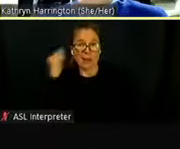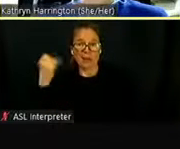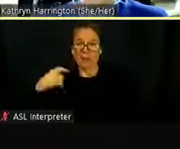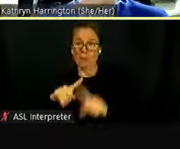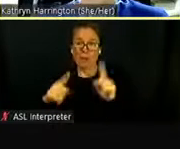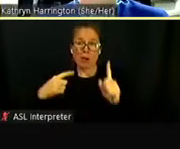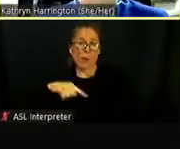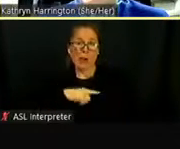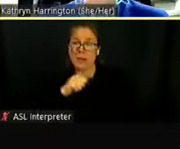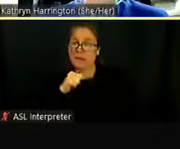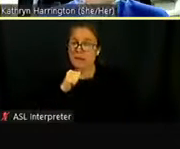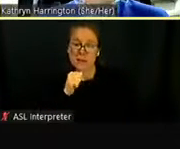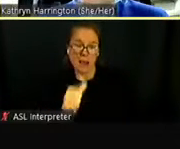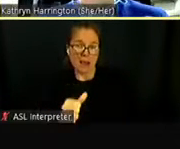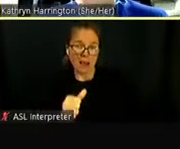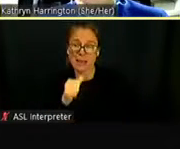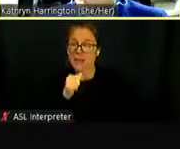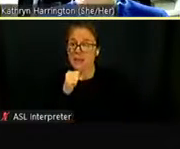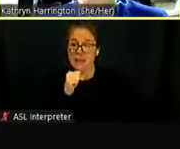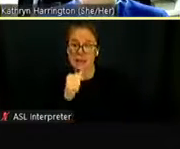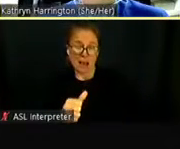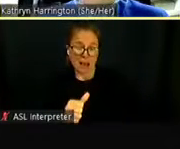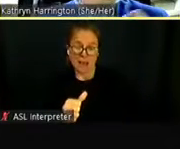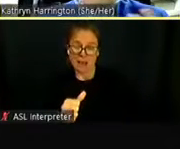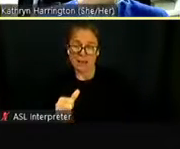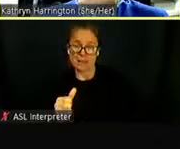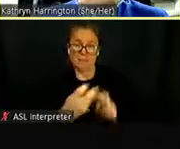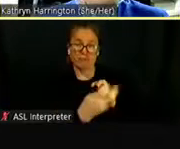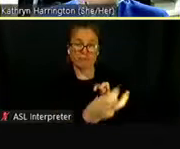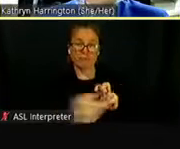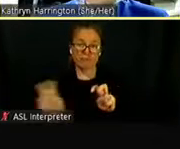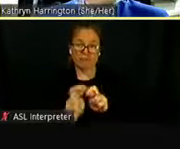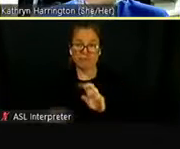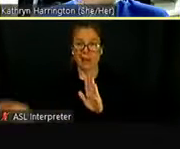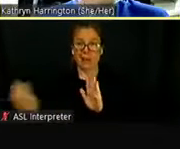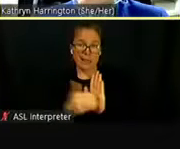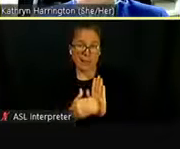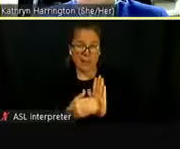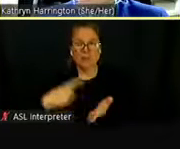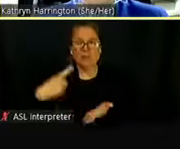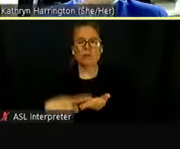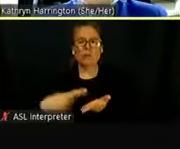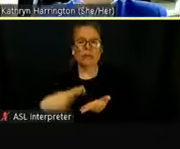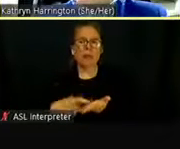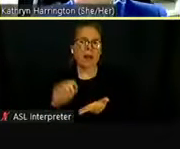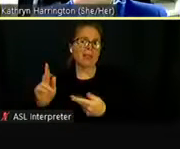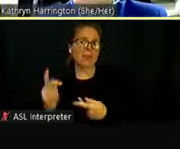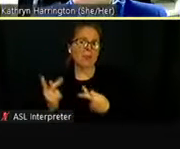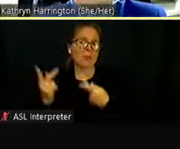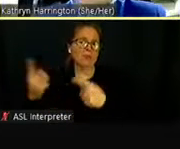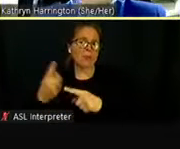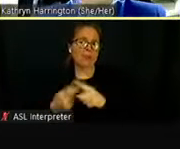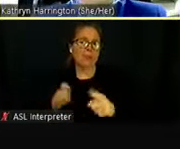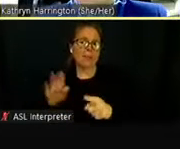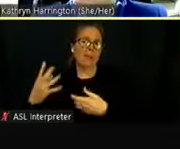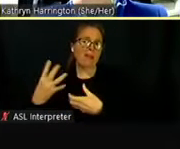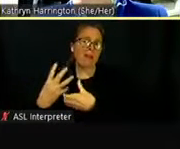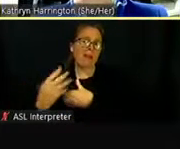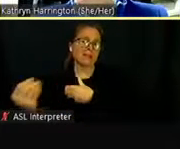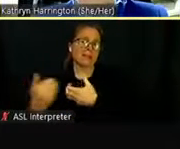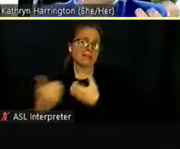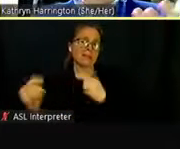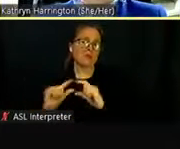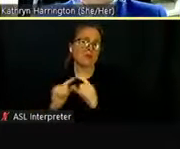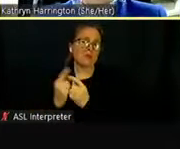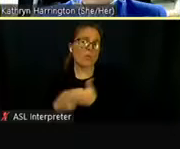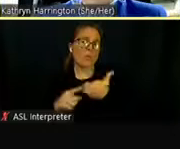at all come back to talk about what do these proposals from this outside group